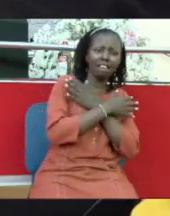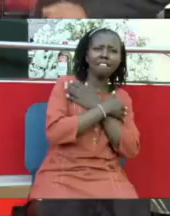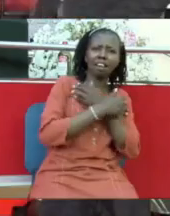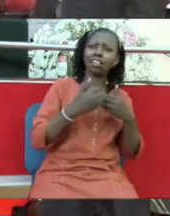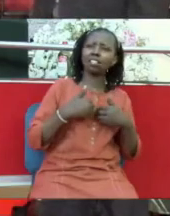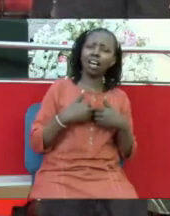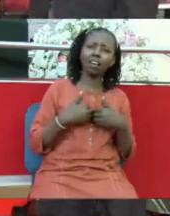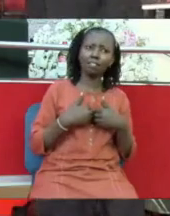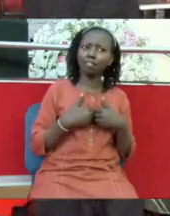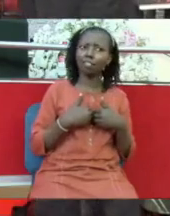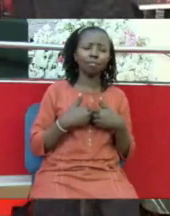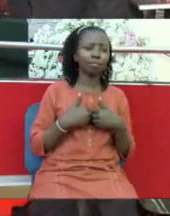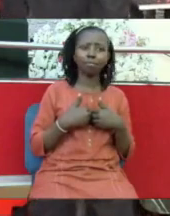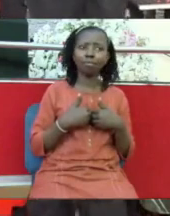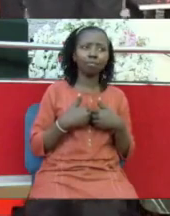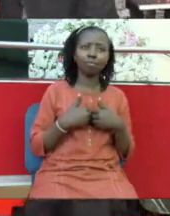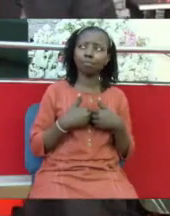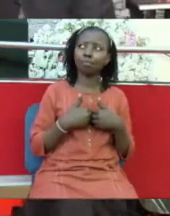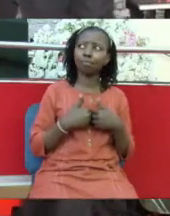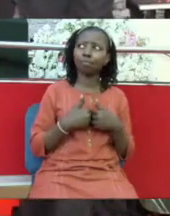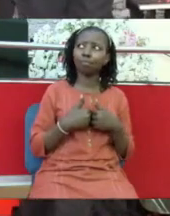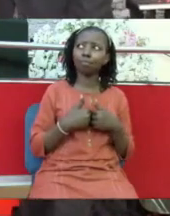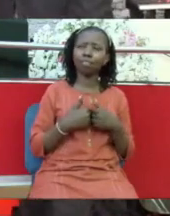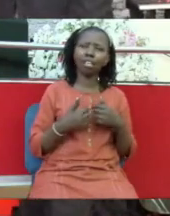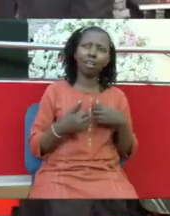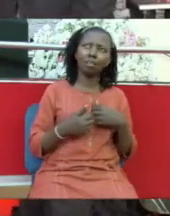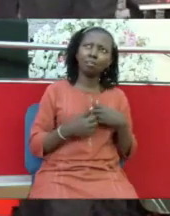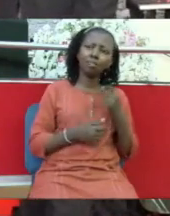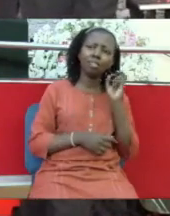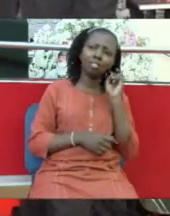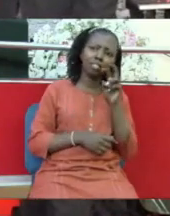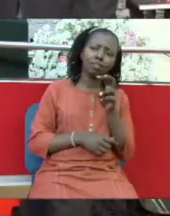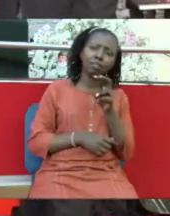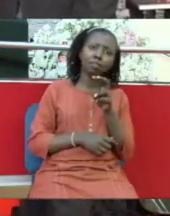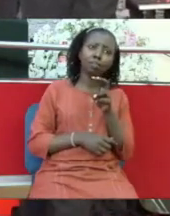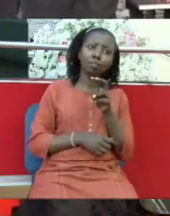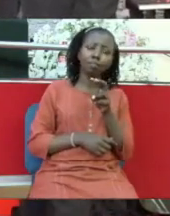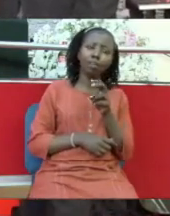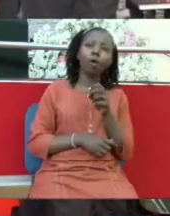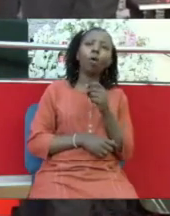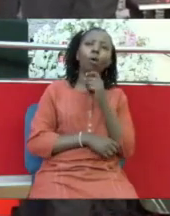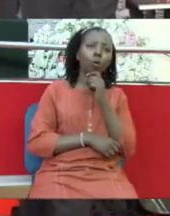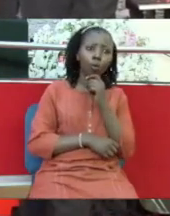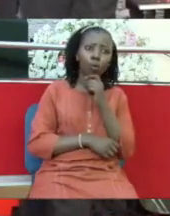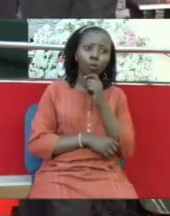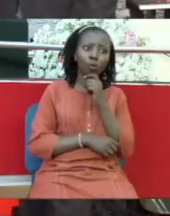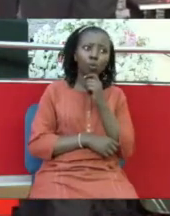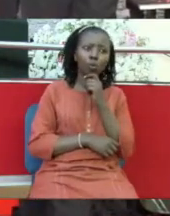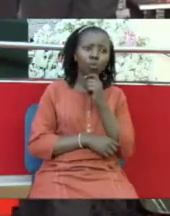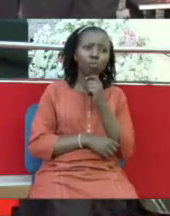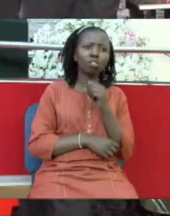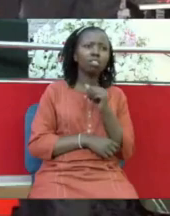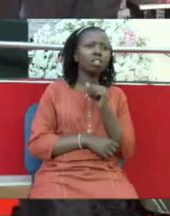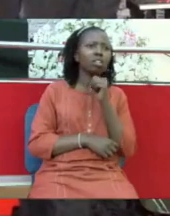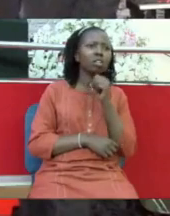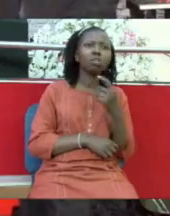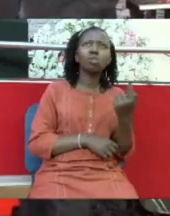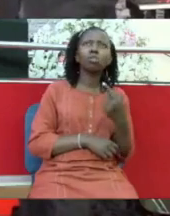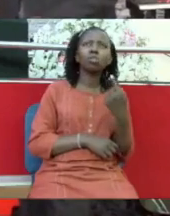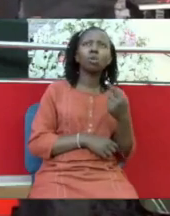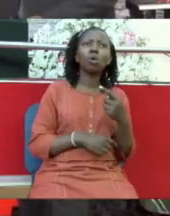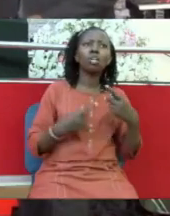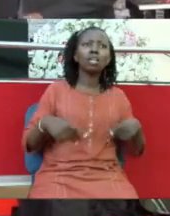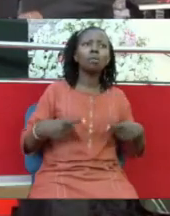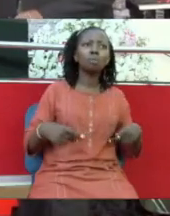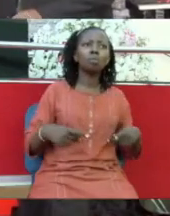nilipoona watu ambao wanatembea nao, I realized, oh, it is not only destiny connectors. You can have people